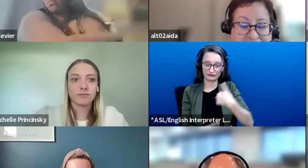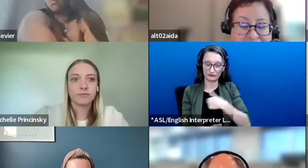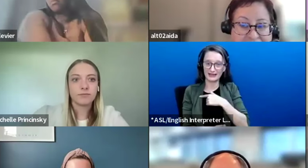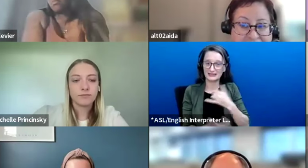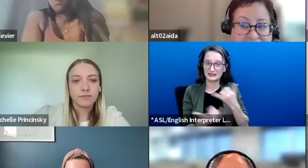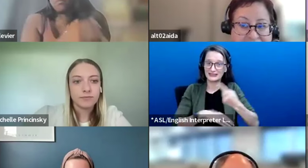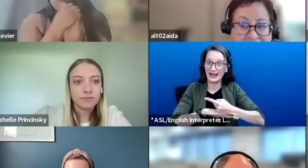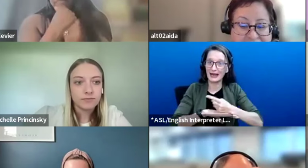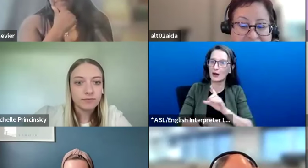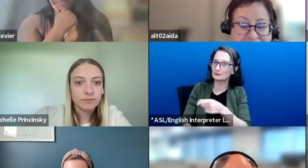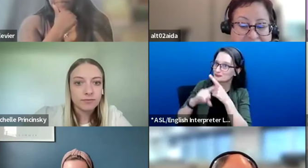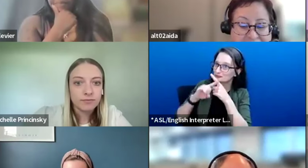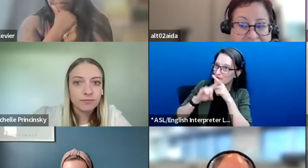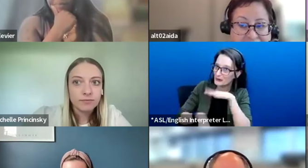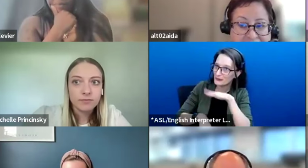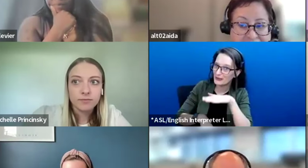Oh, you're muted.